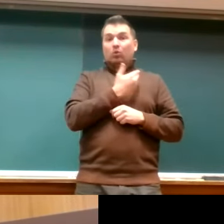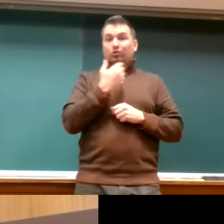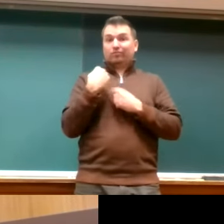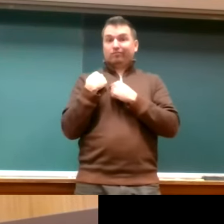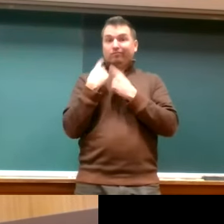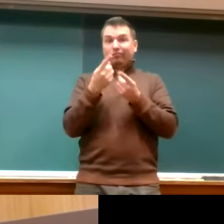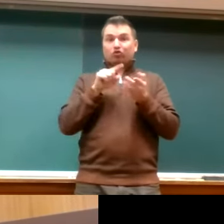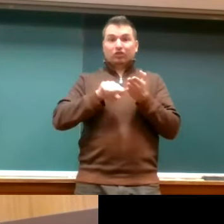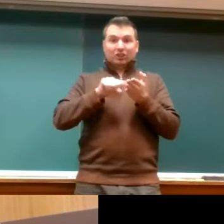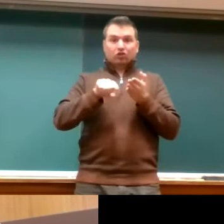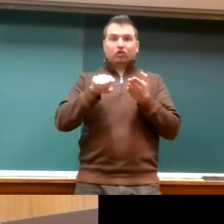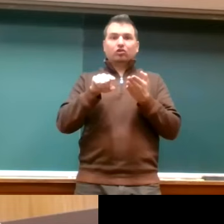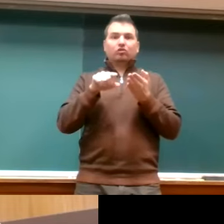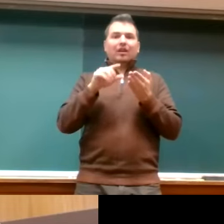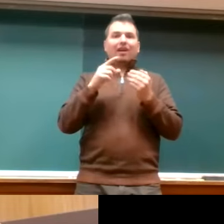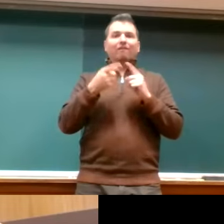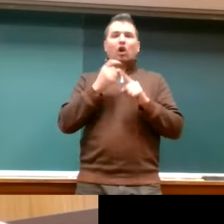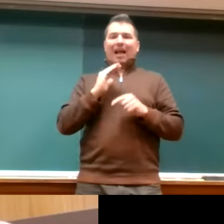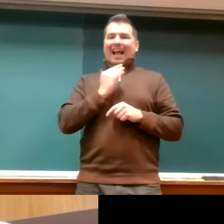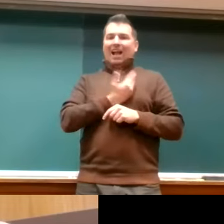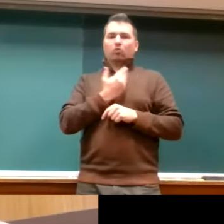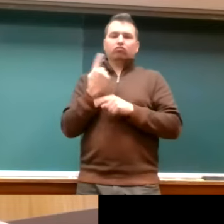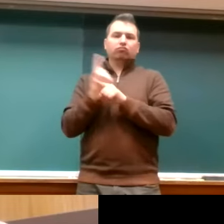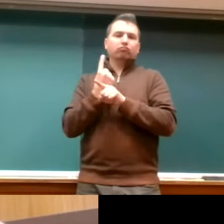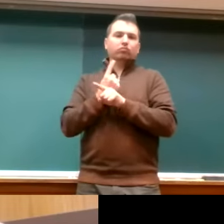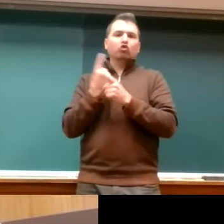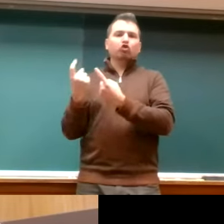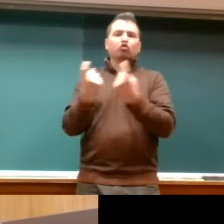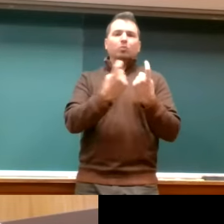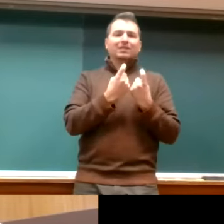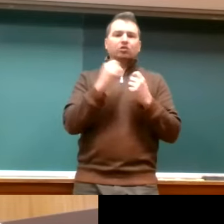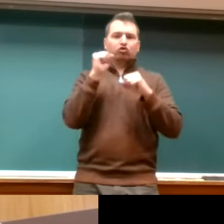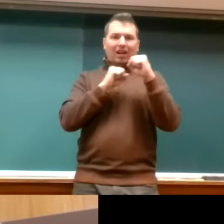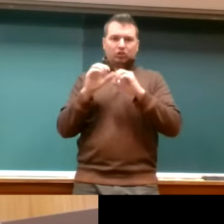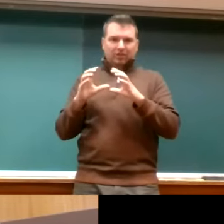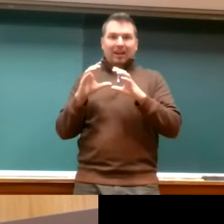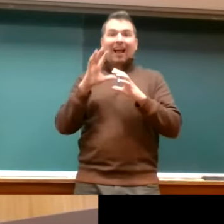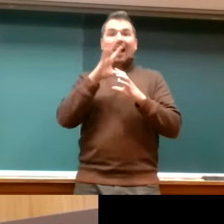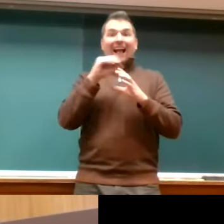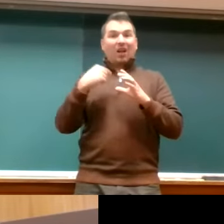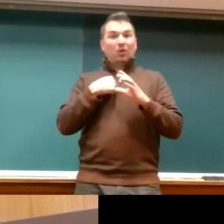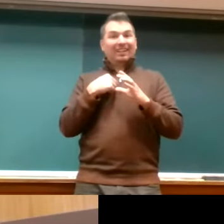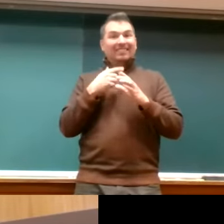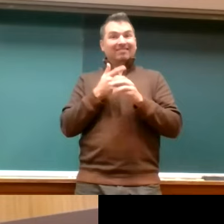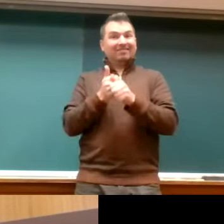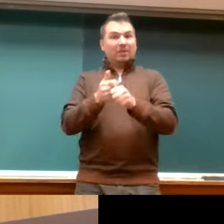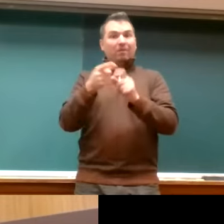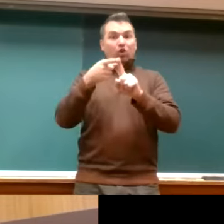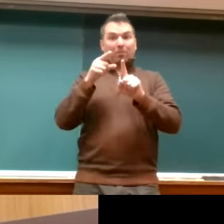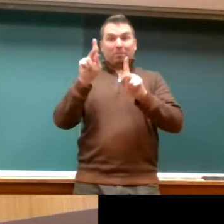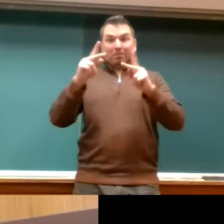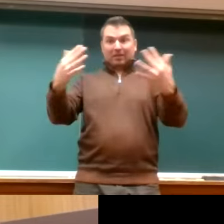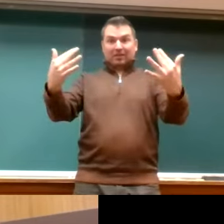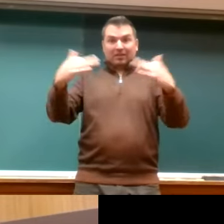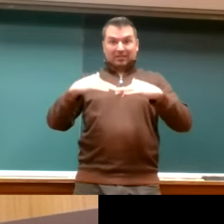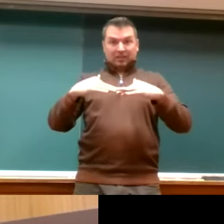like just the regular recruitment strategies that we use that everyone uses. But the rest have been word of mouth, actually. So for example,